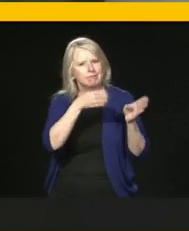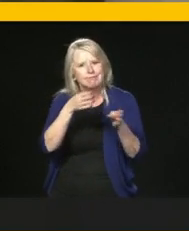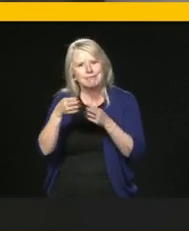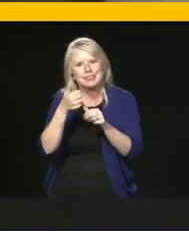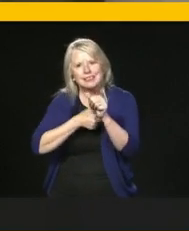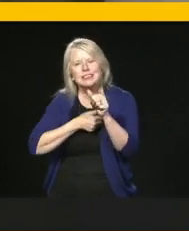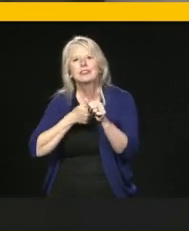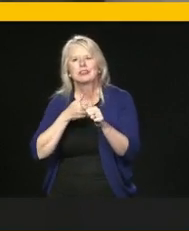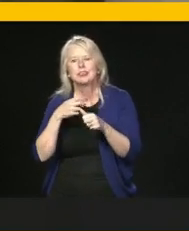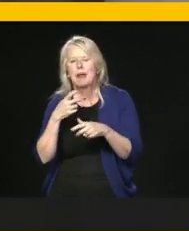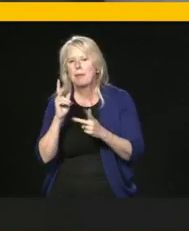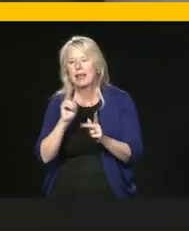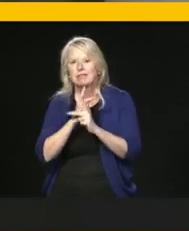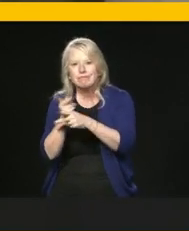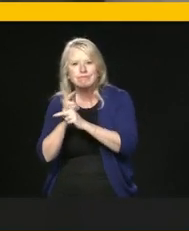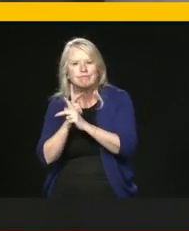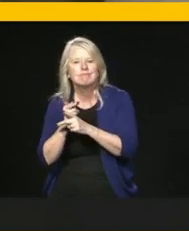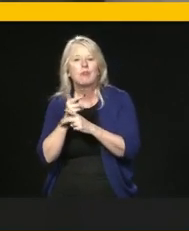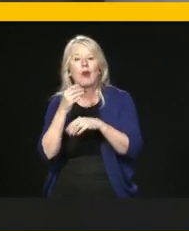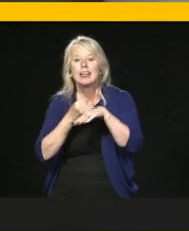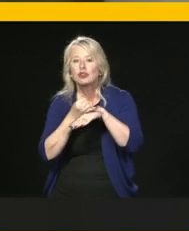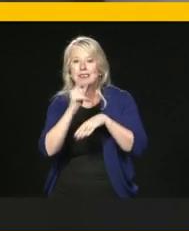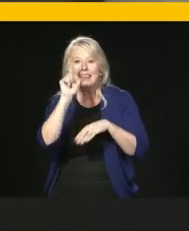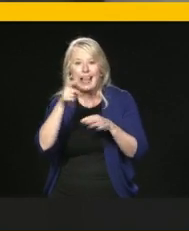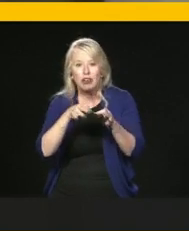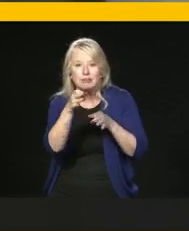by granting an extra line of credit.